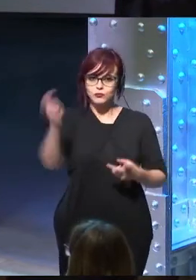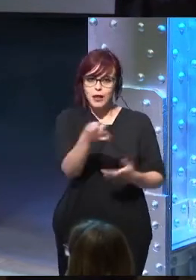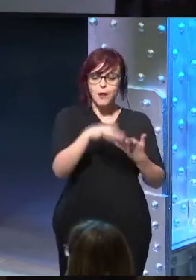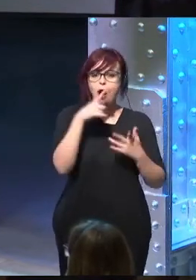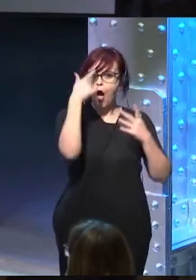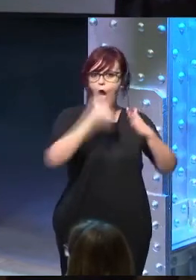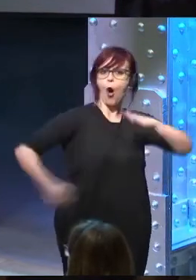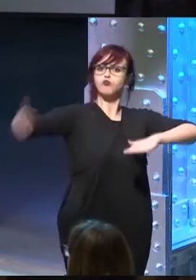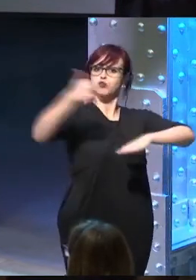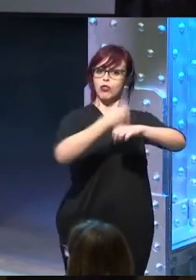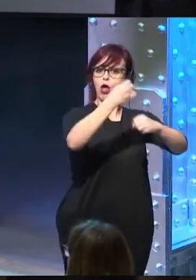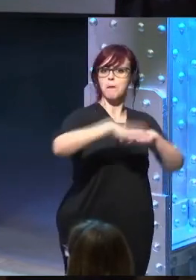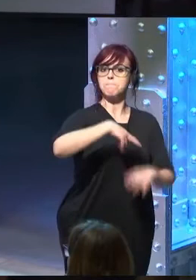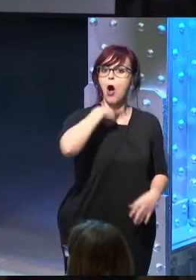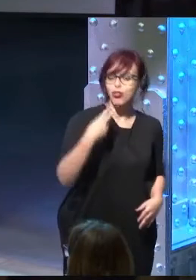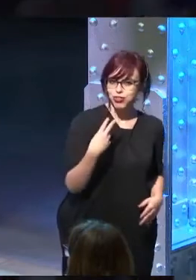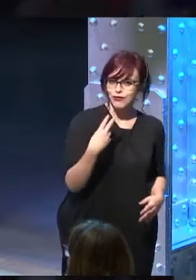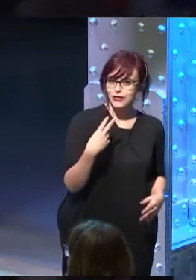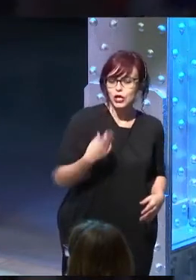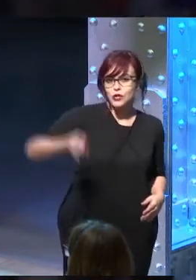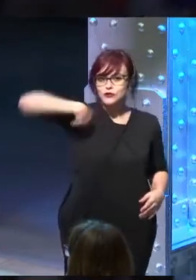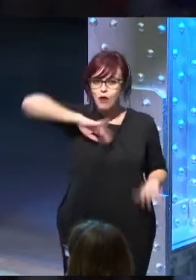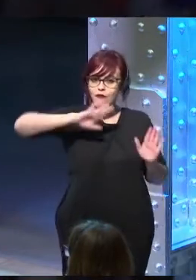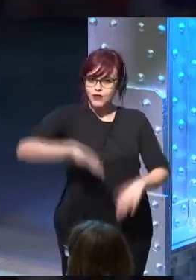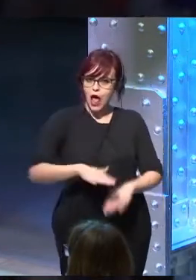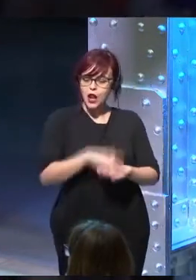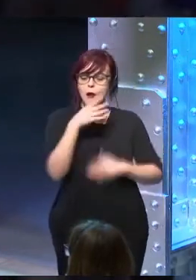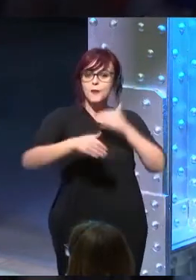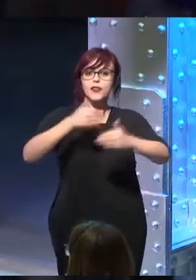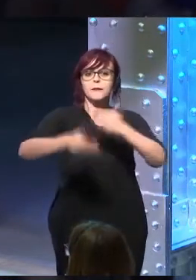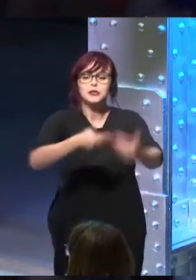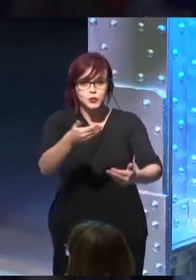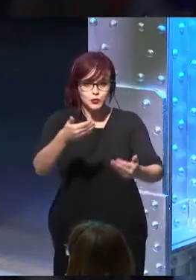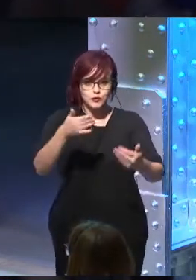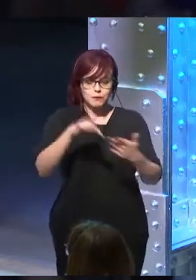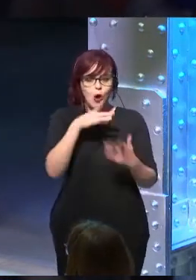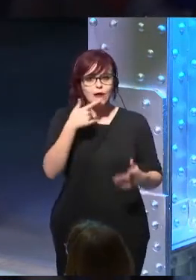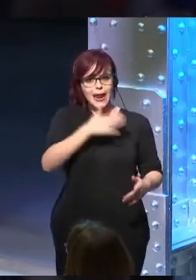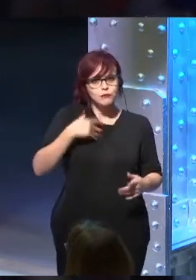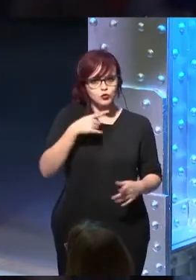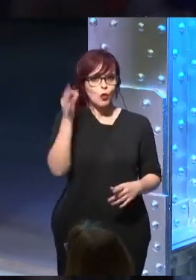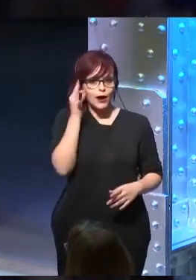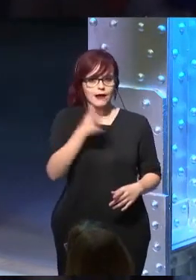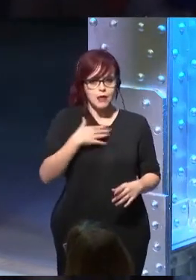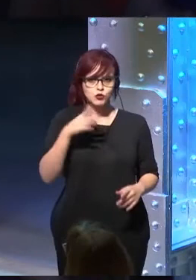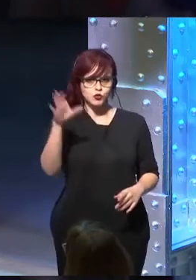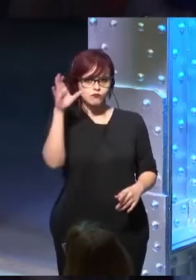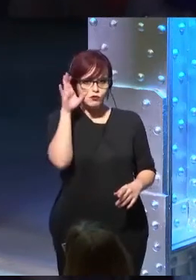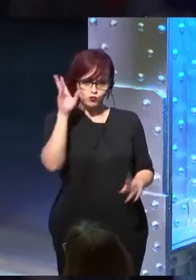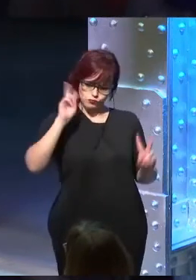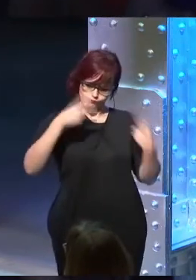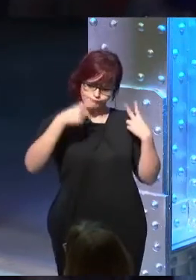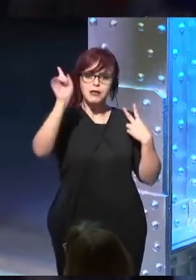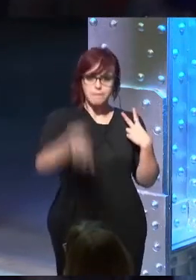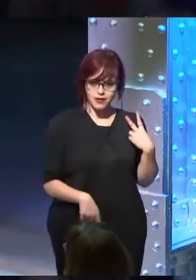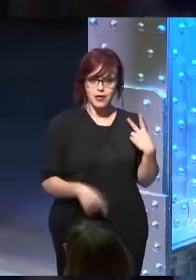how we've come to construct it. And here, as just very occasionally, the